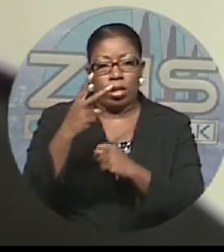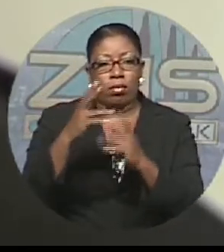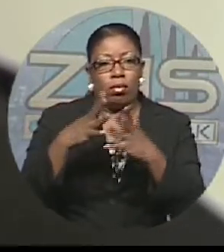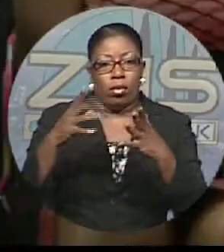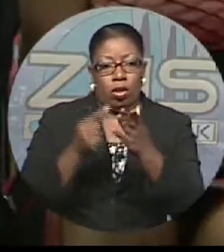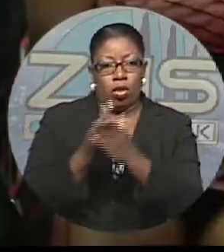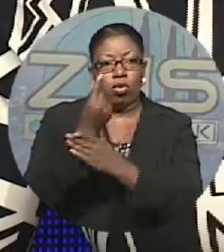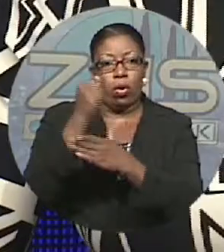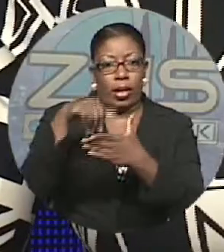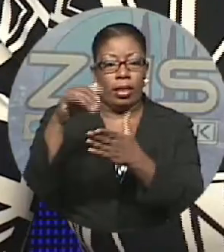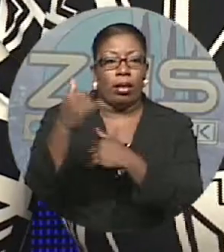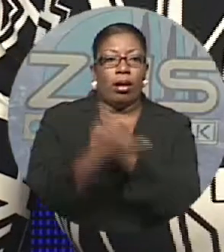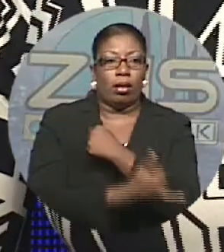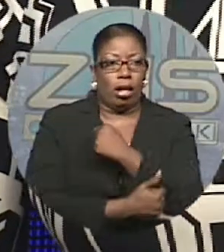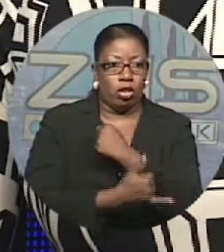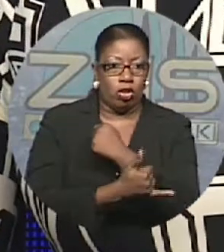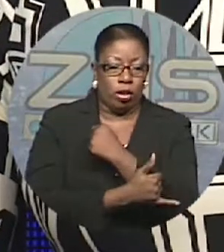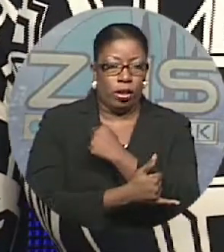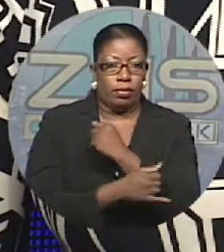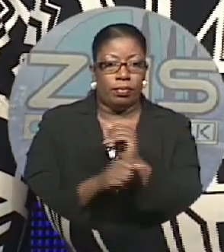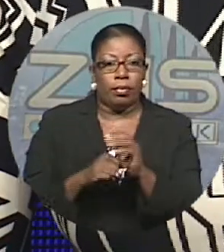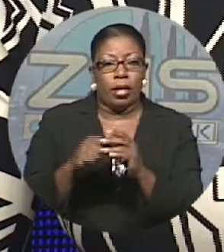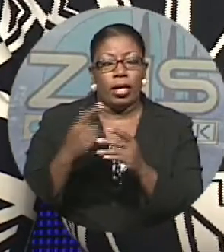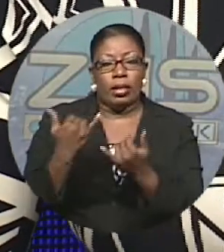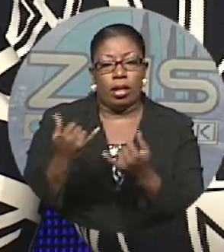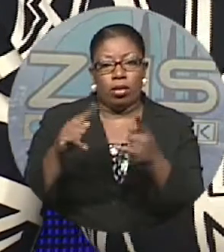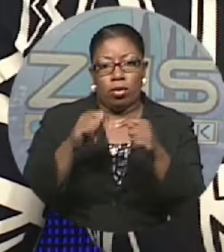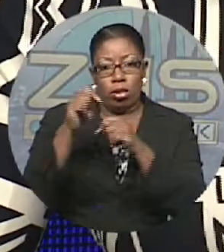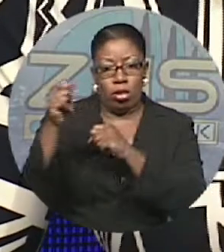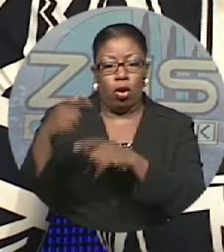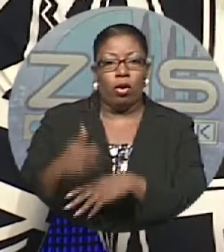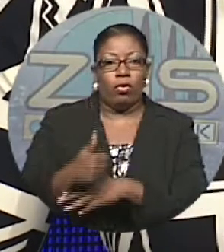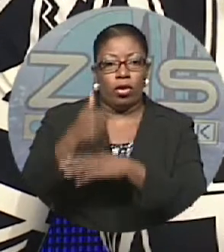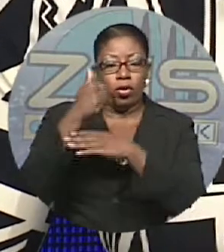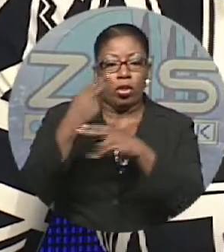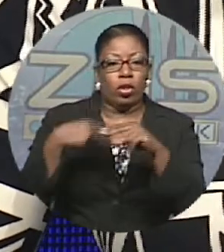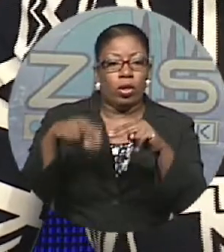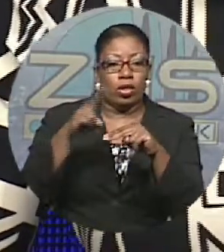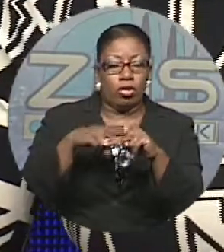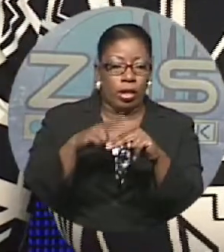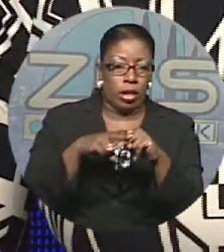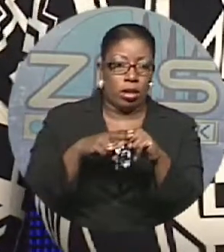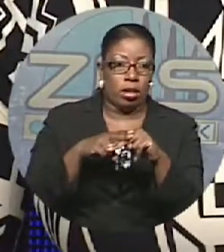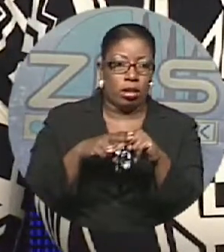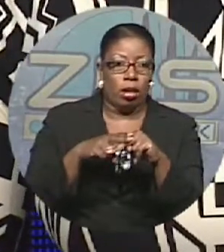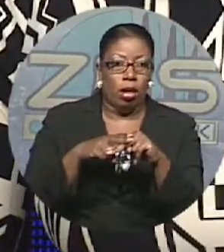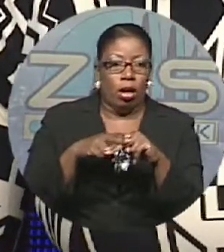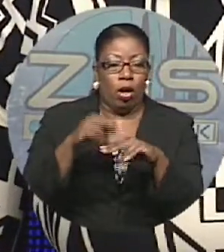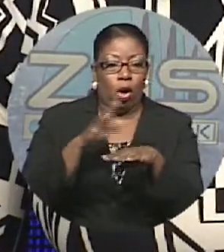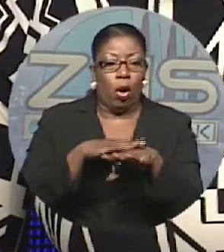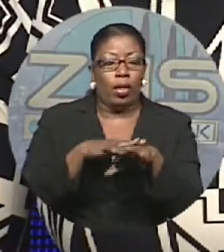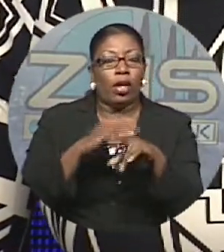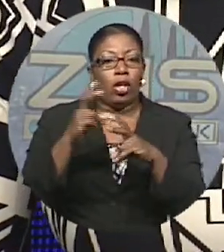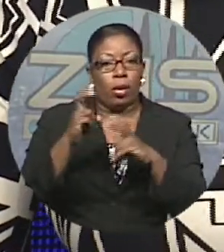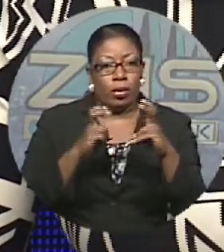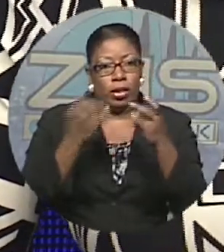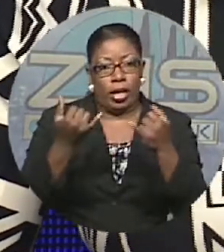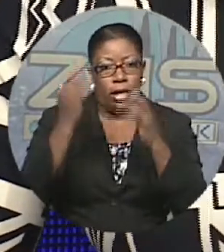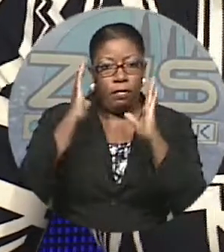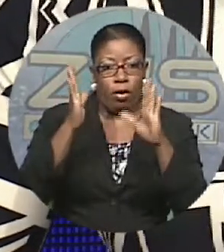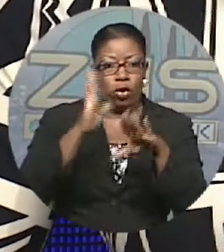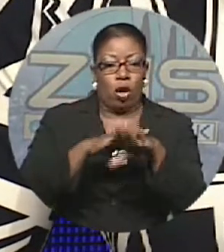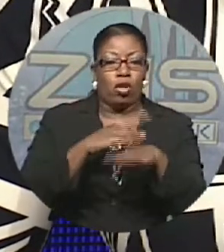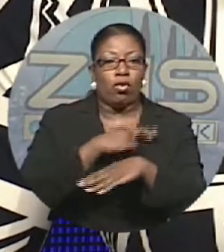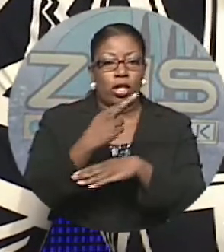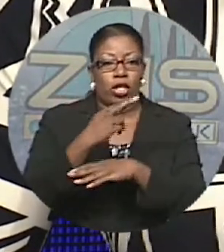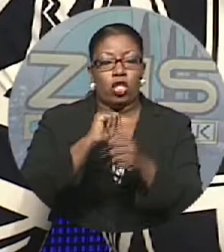country. Now, as tourism officials seek to increase their edge on the competition, they're increasingly focusing on religious,